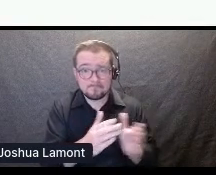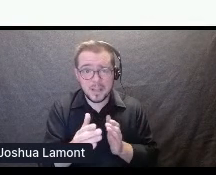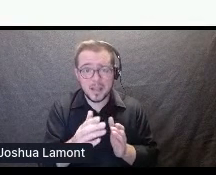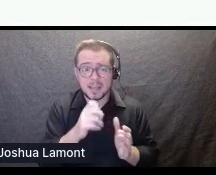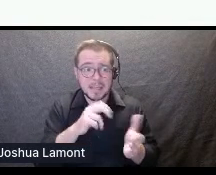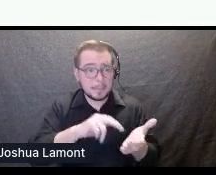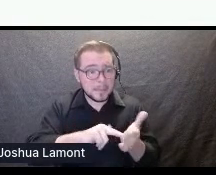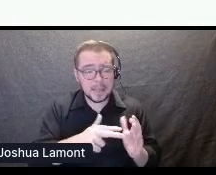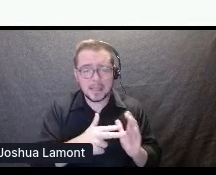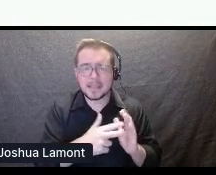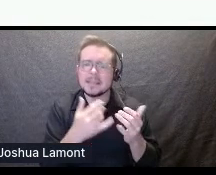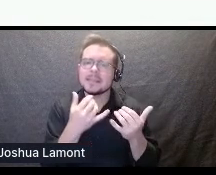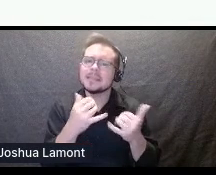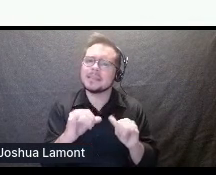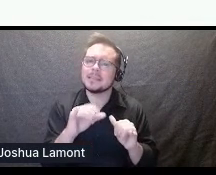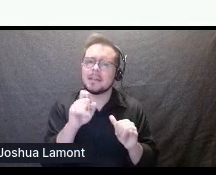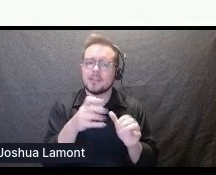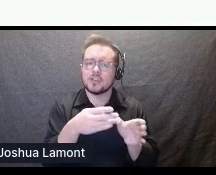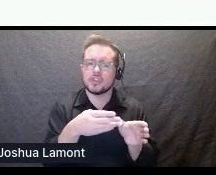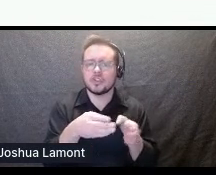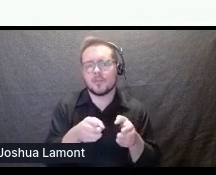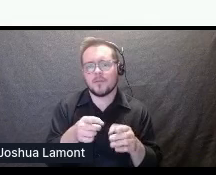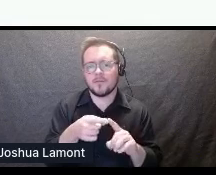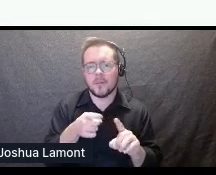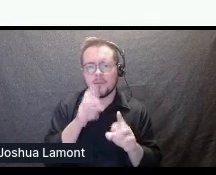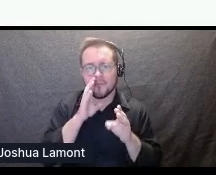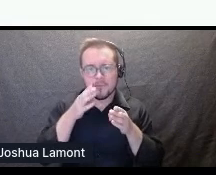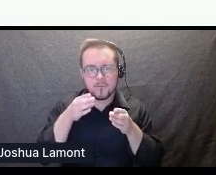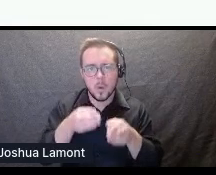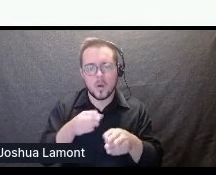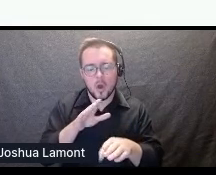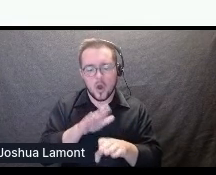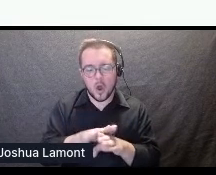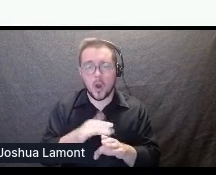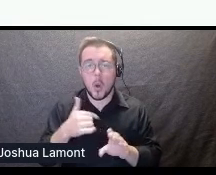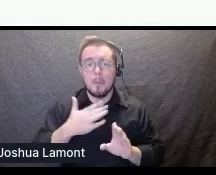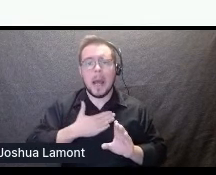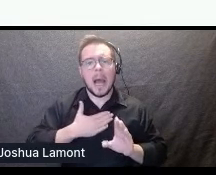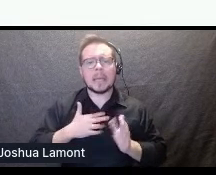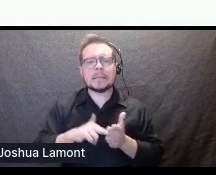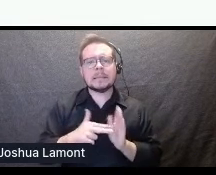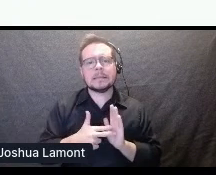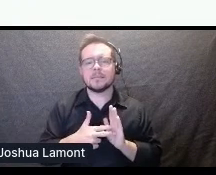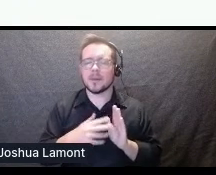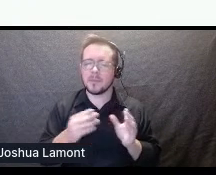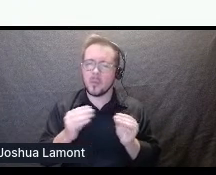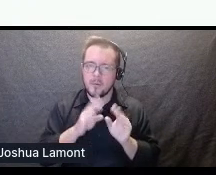often still kind of require a shift from focusing on the intent to focusing on the impact.